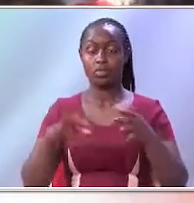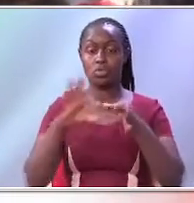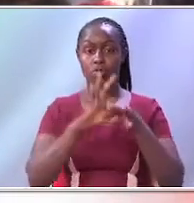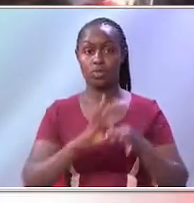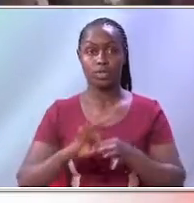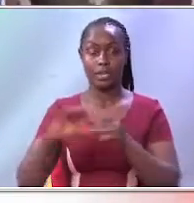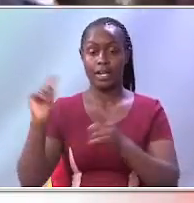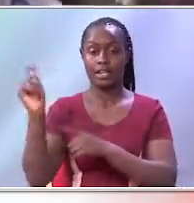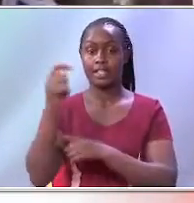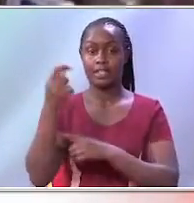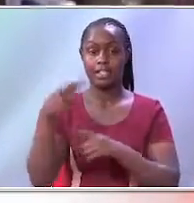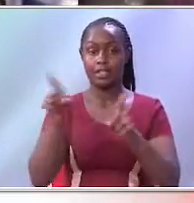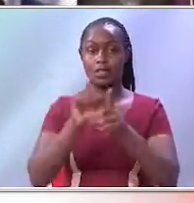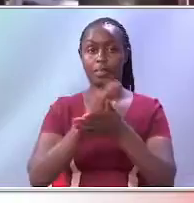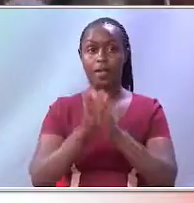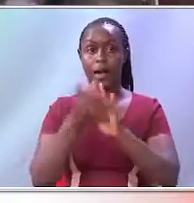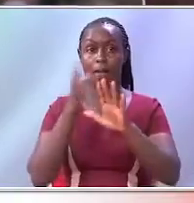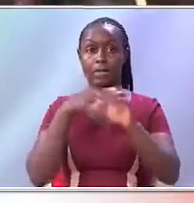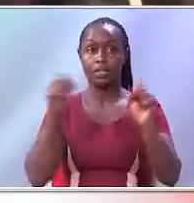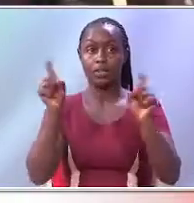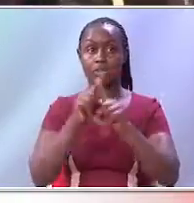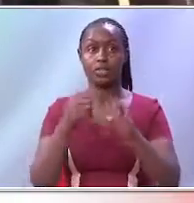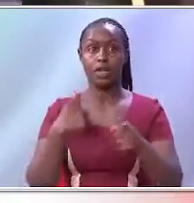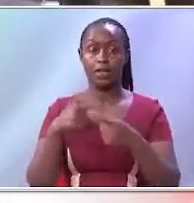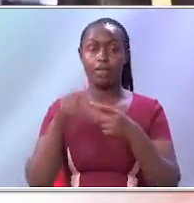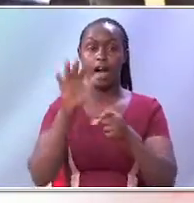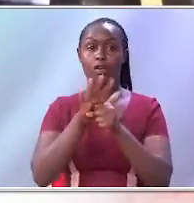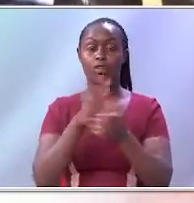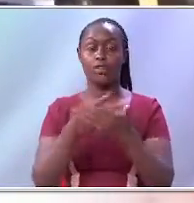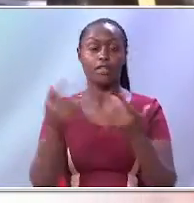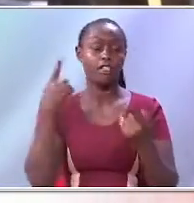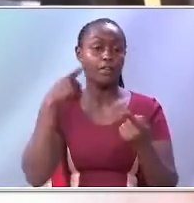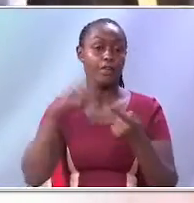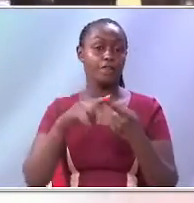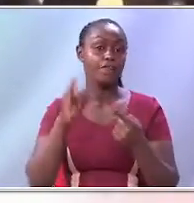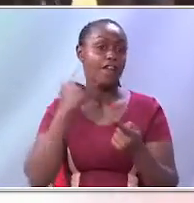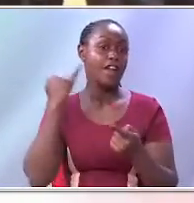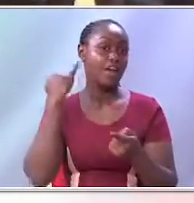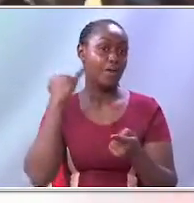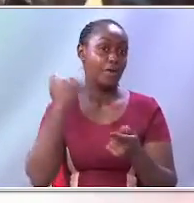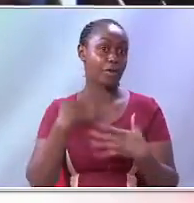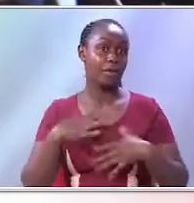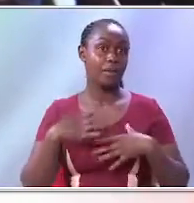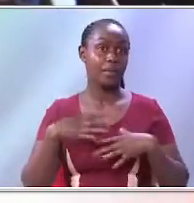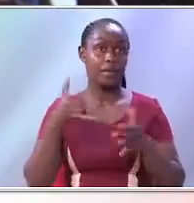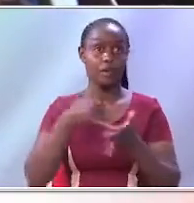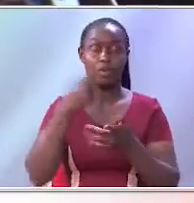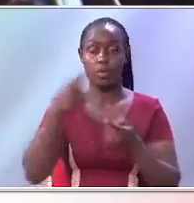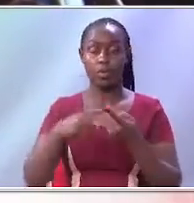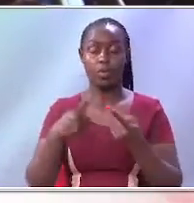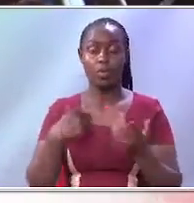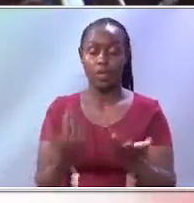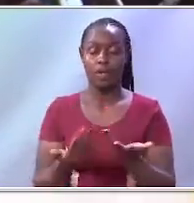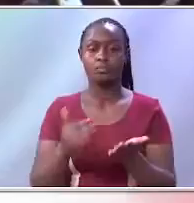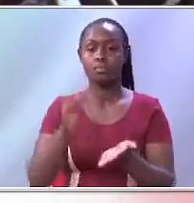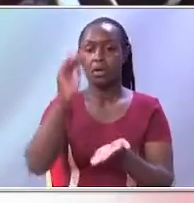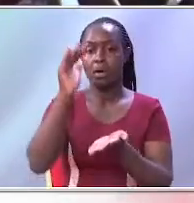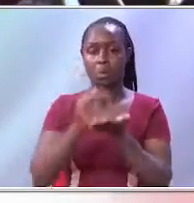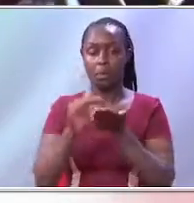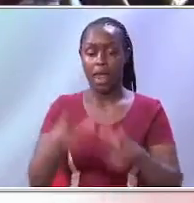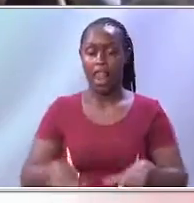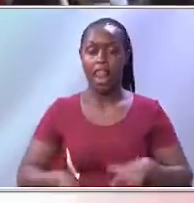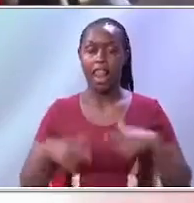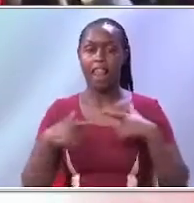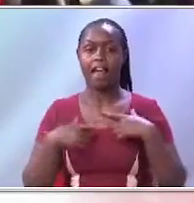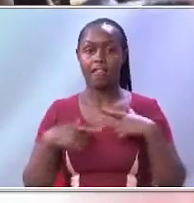elected president. Raila had a bag full of goodies for Nakuru residents, among them lowering the high cost of living, as well as